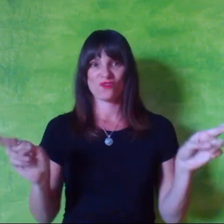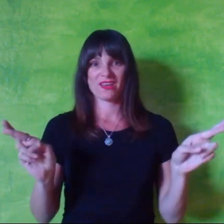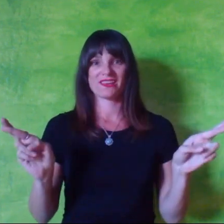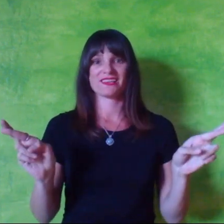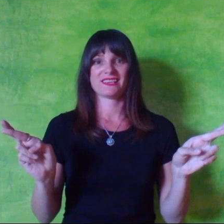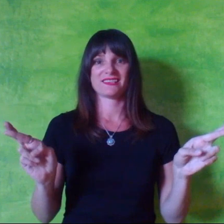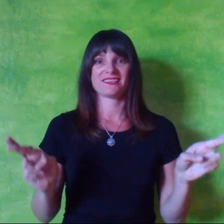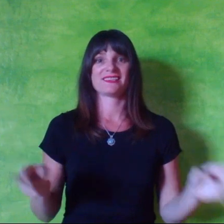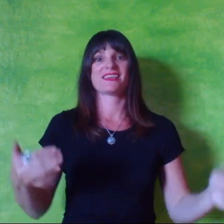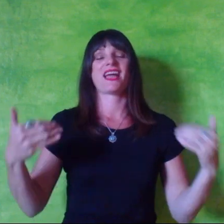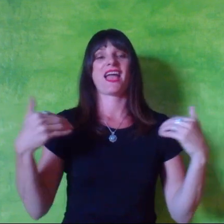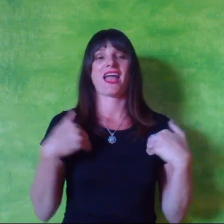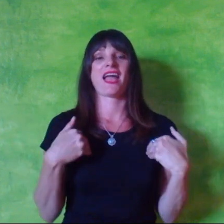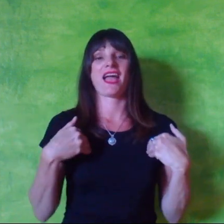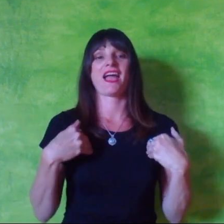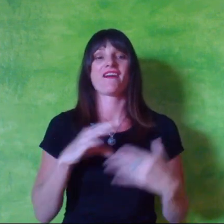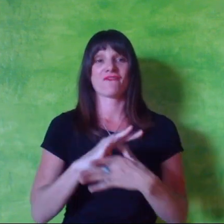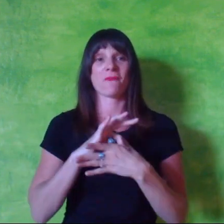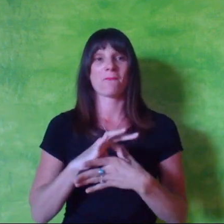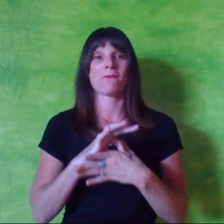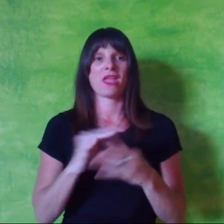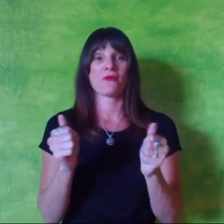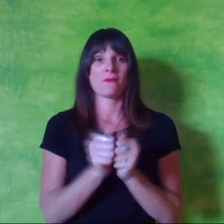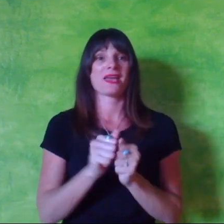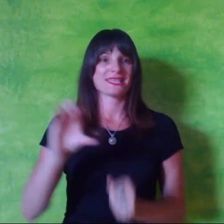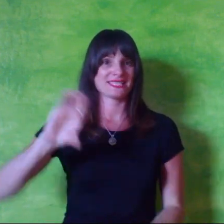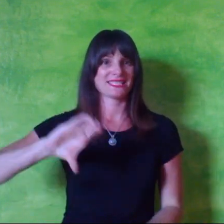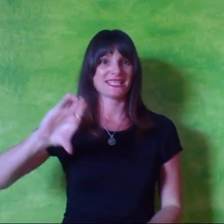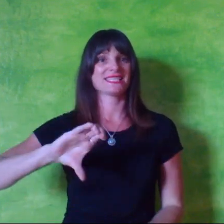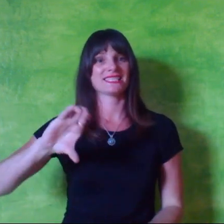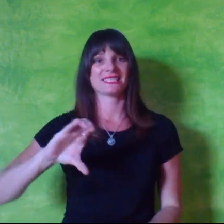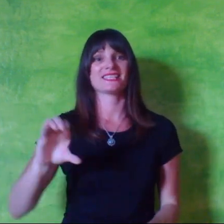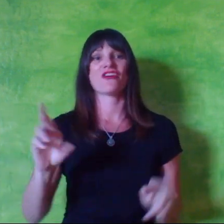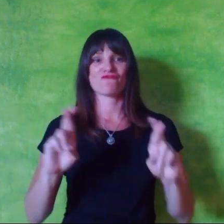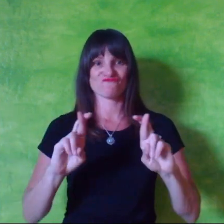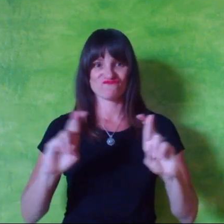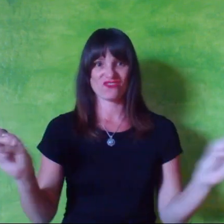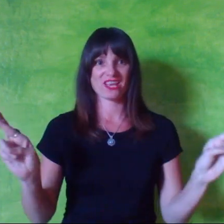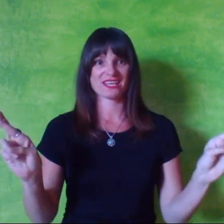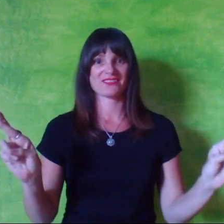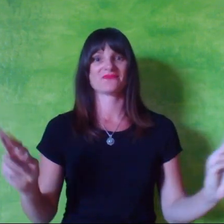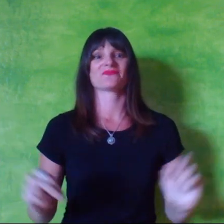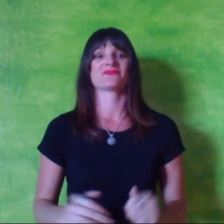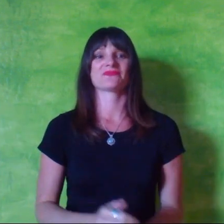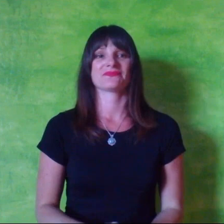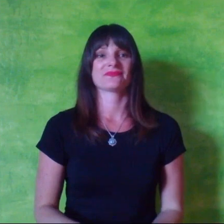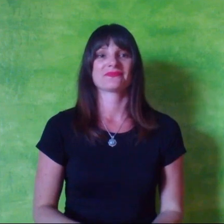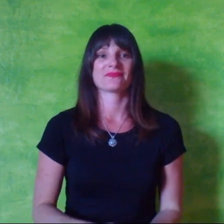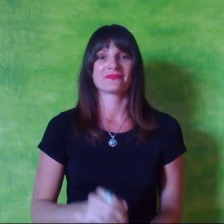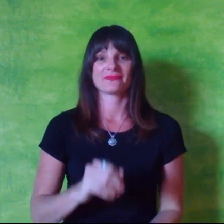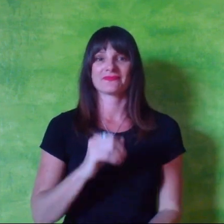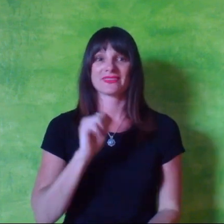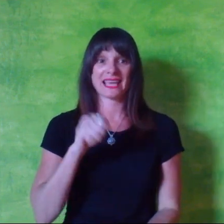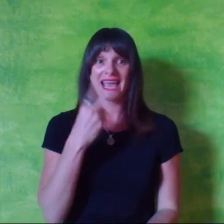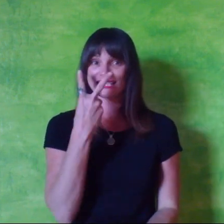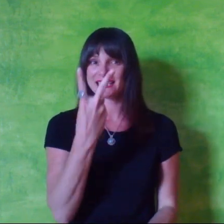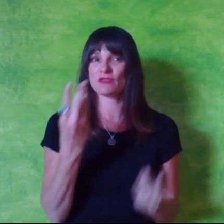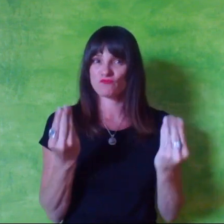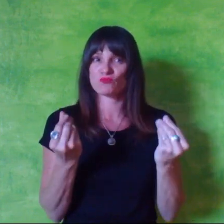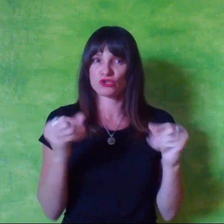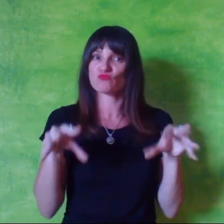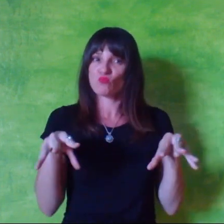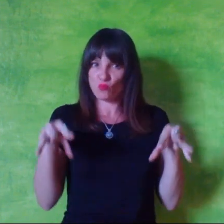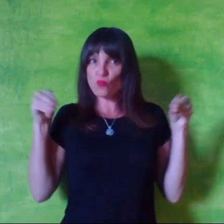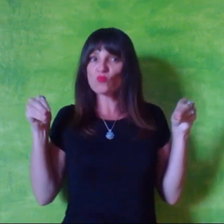brining the meat. You can see the moisture has come out already, and it's ready to go on the grill. So if you want to take a look, you can see we've